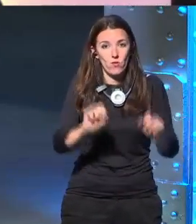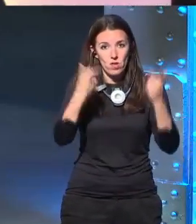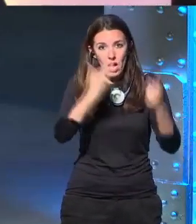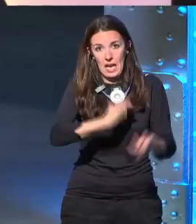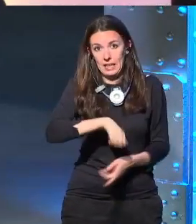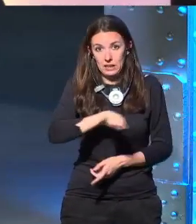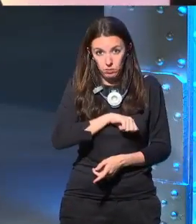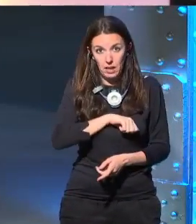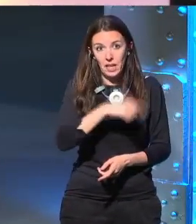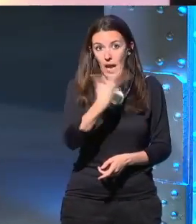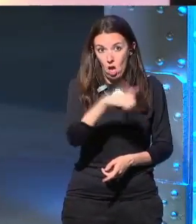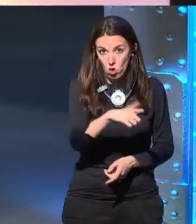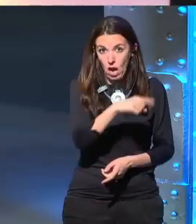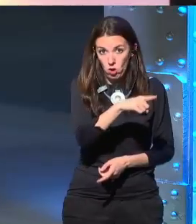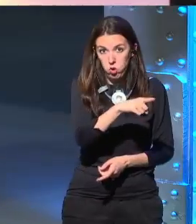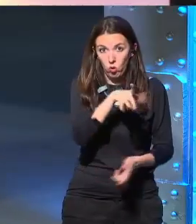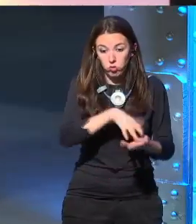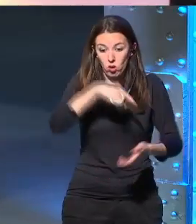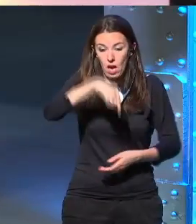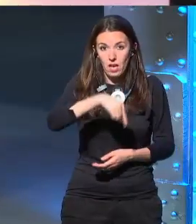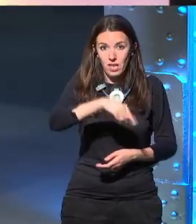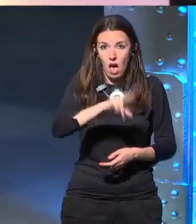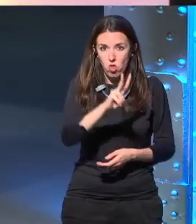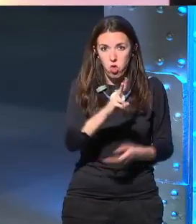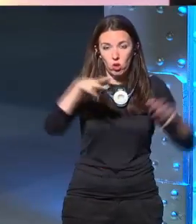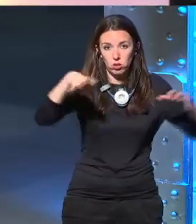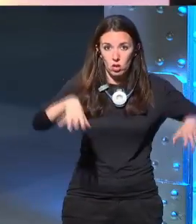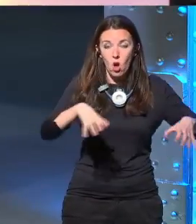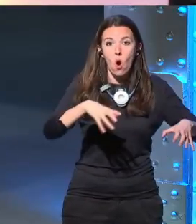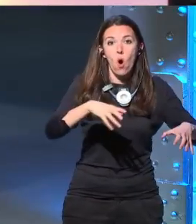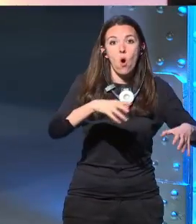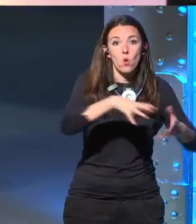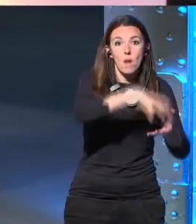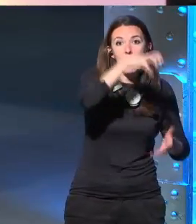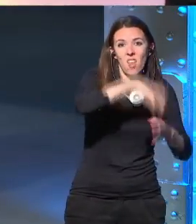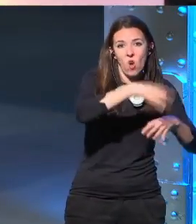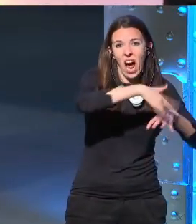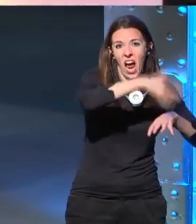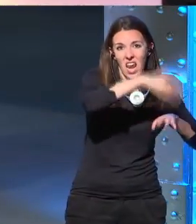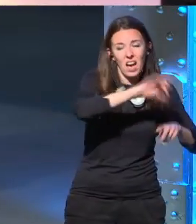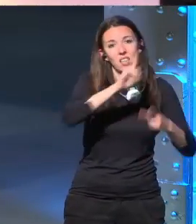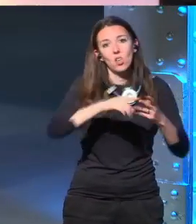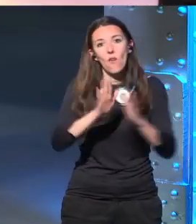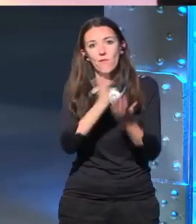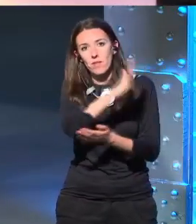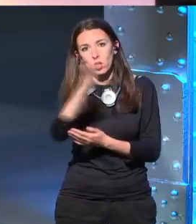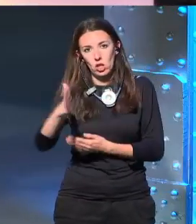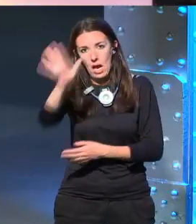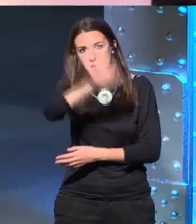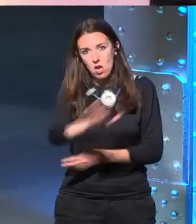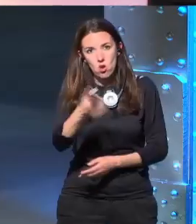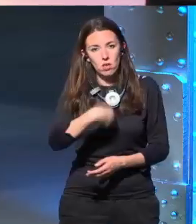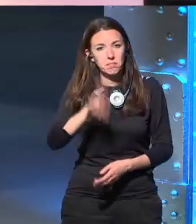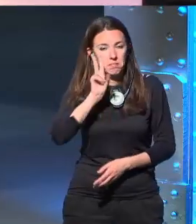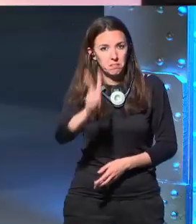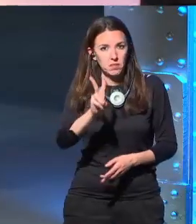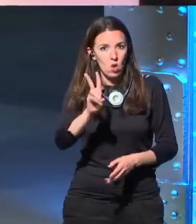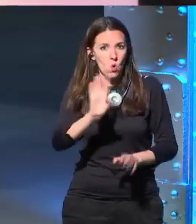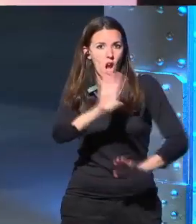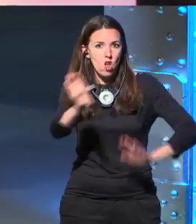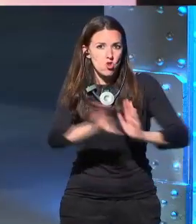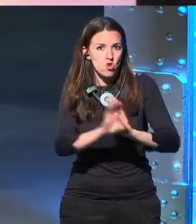official exhibition in Spain of Leonardo Da Vinci. Here we will have two headquarters. We will have the National Library and Has